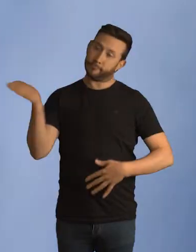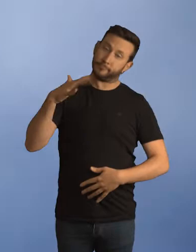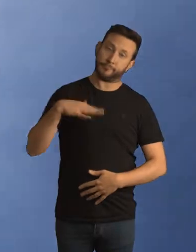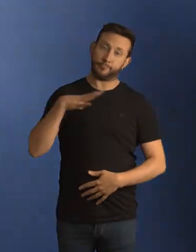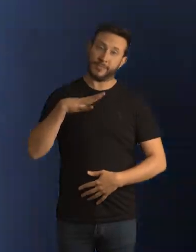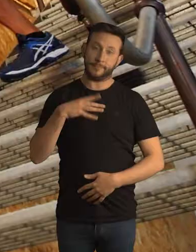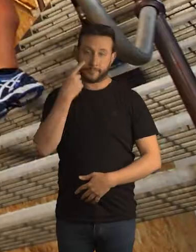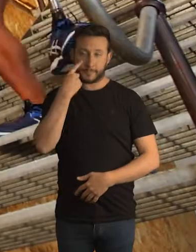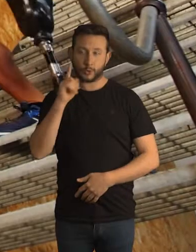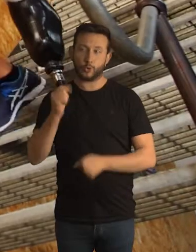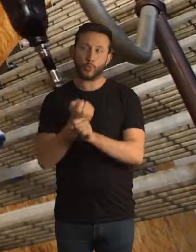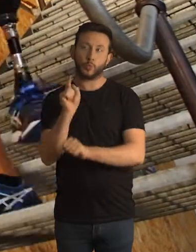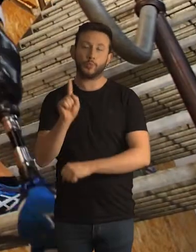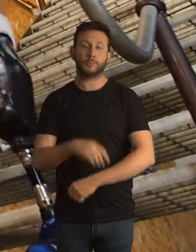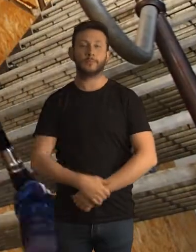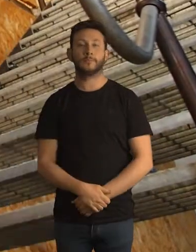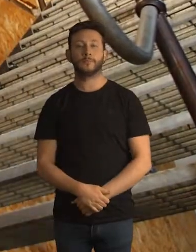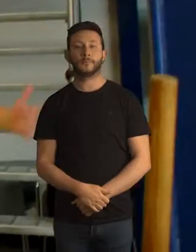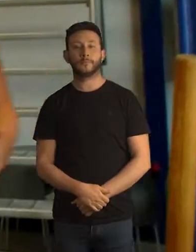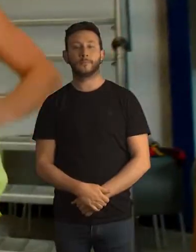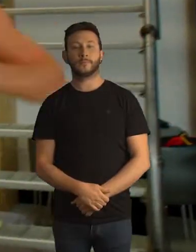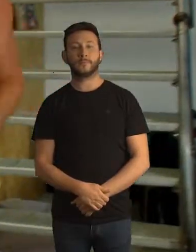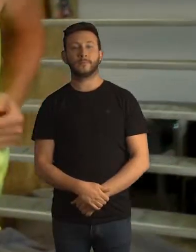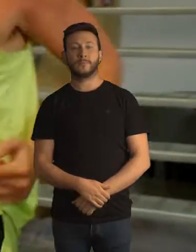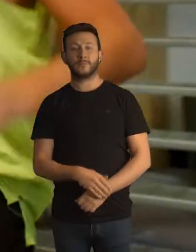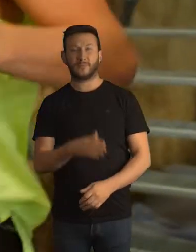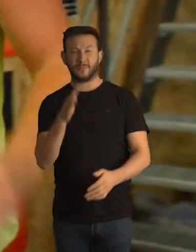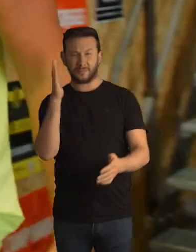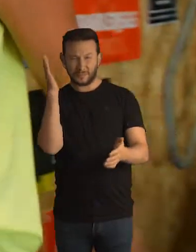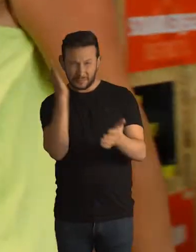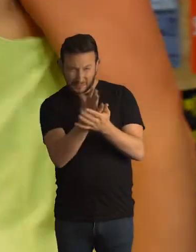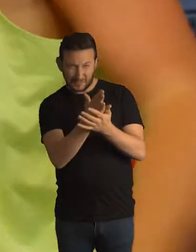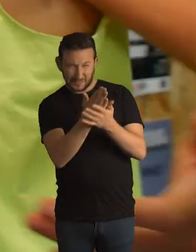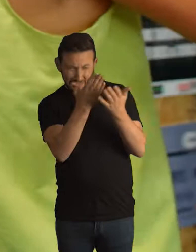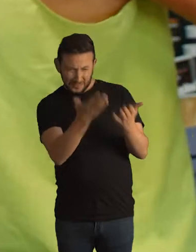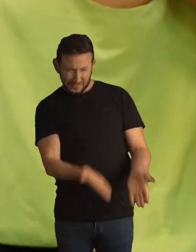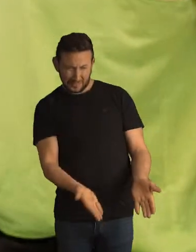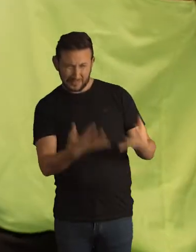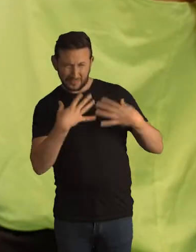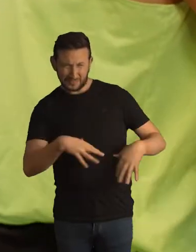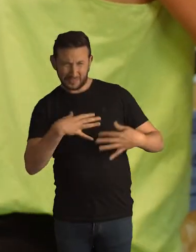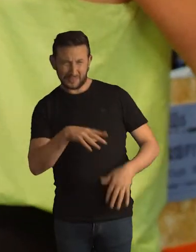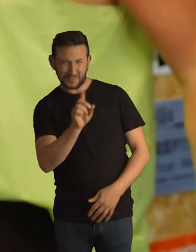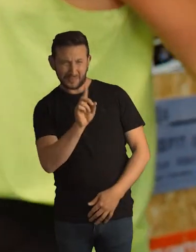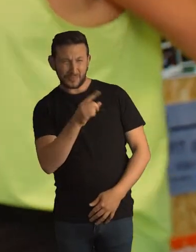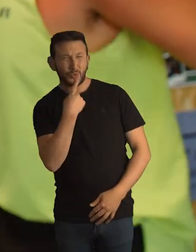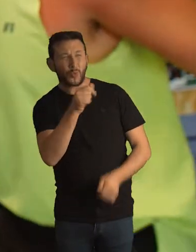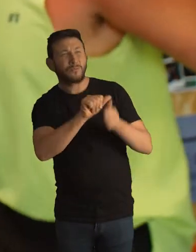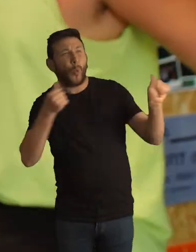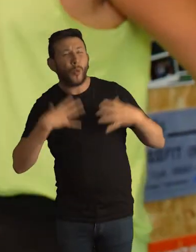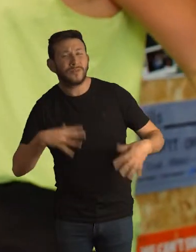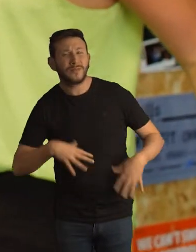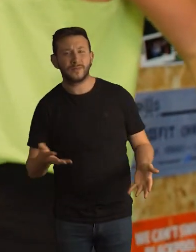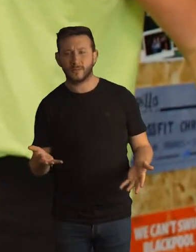let's see what you can do. All right. Ready? Seriously, Mike, what are you actually wearing? You said sport